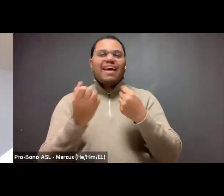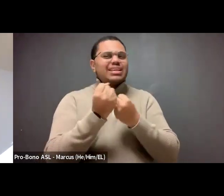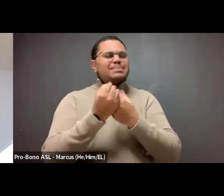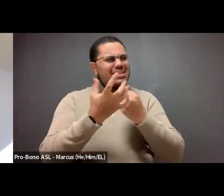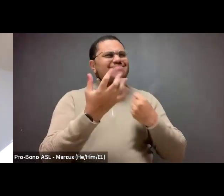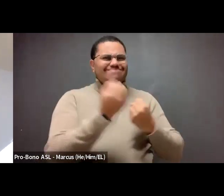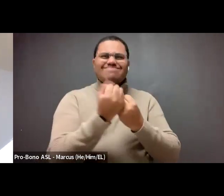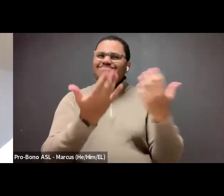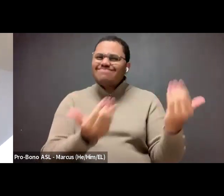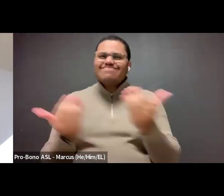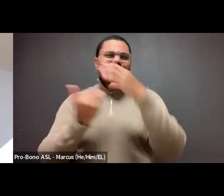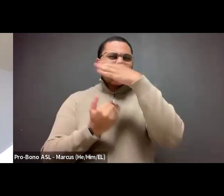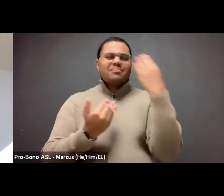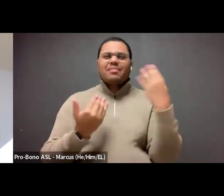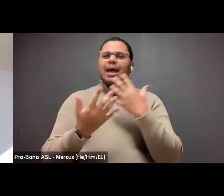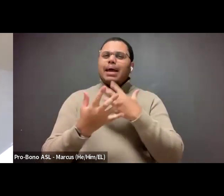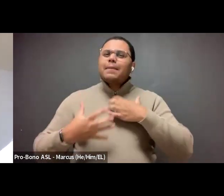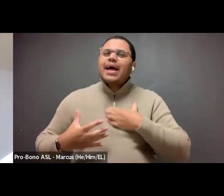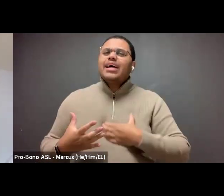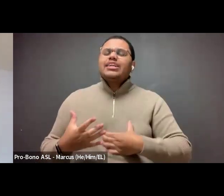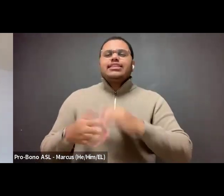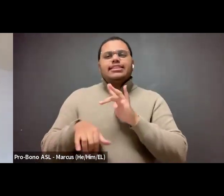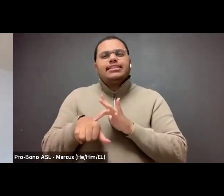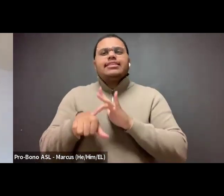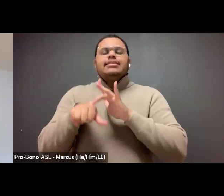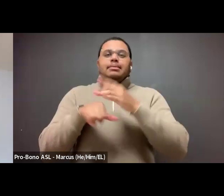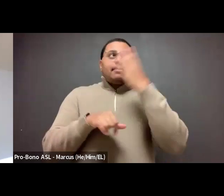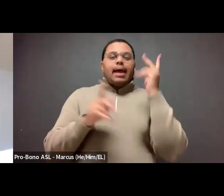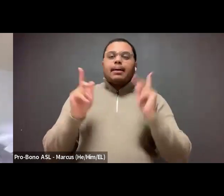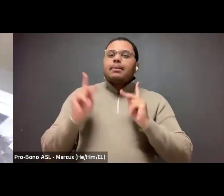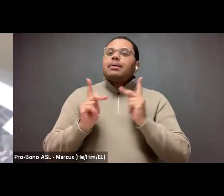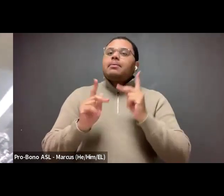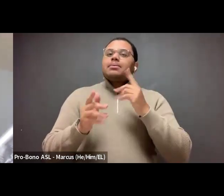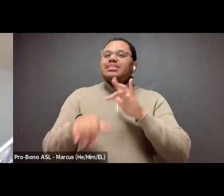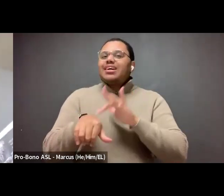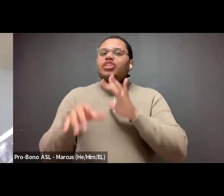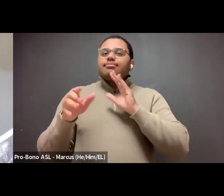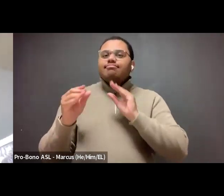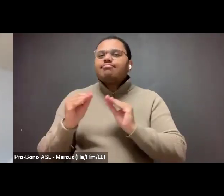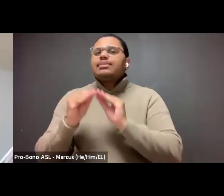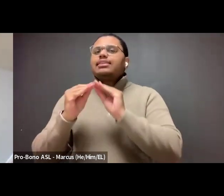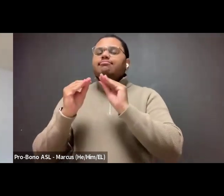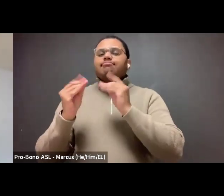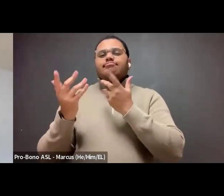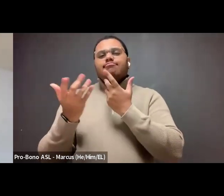and tenderness, celebrating Black people touching, kissing, and loving one another.